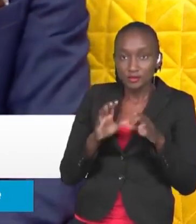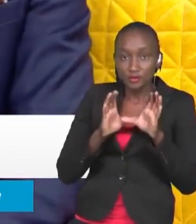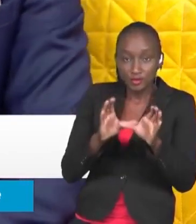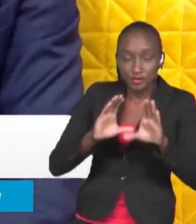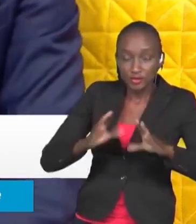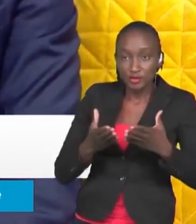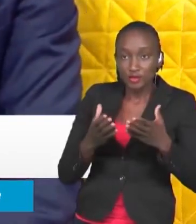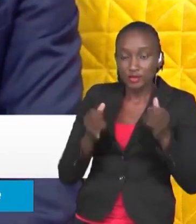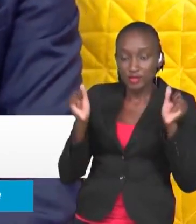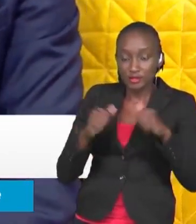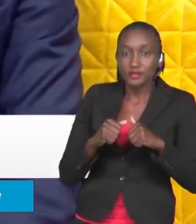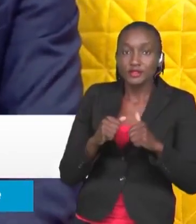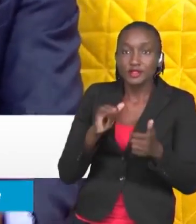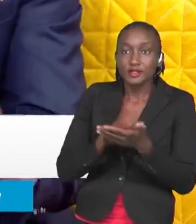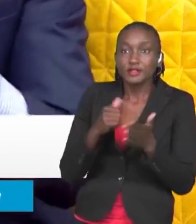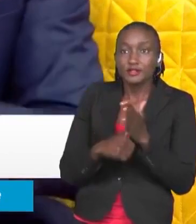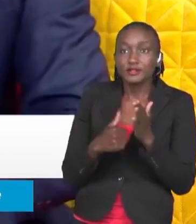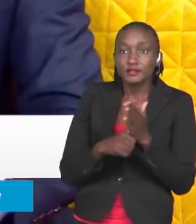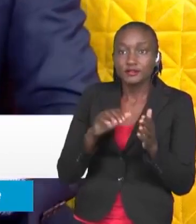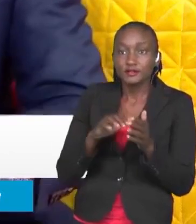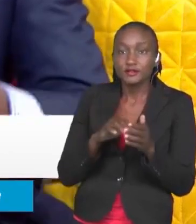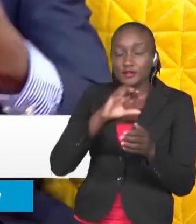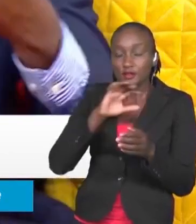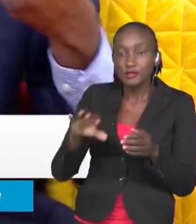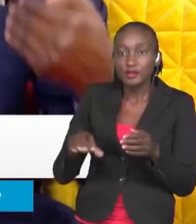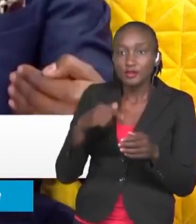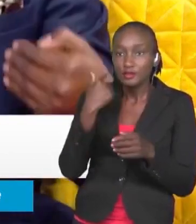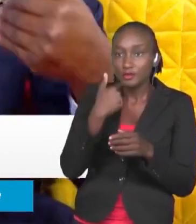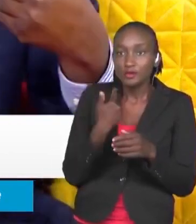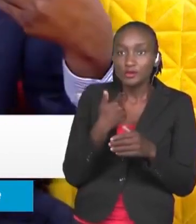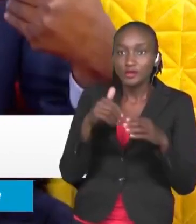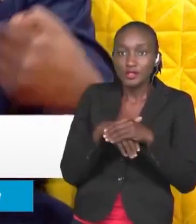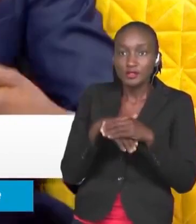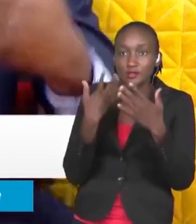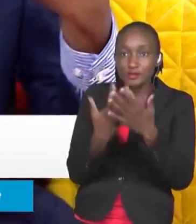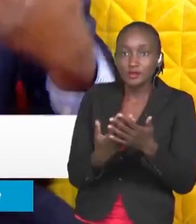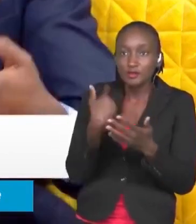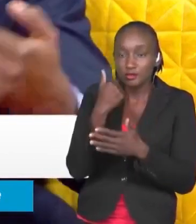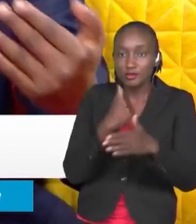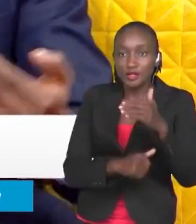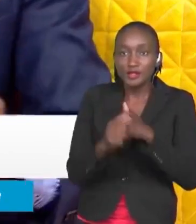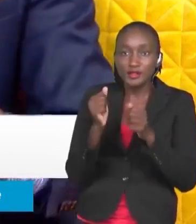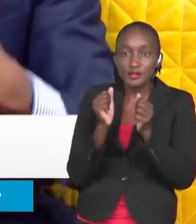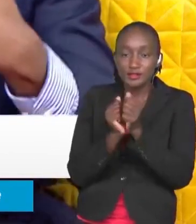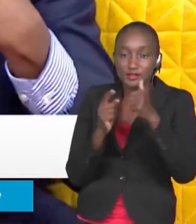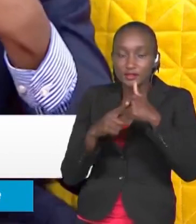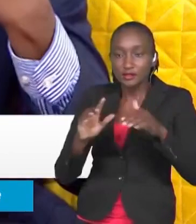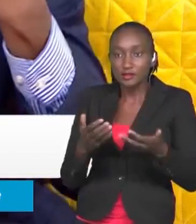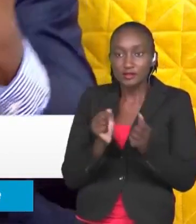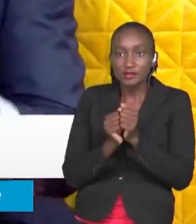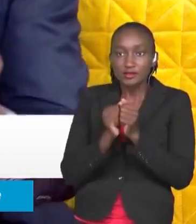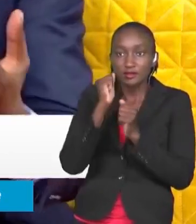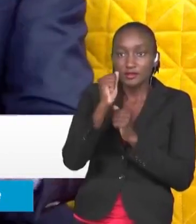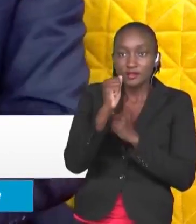Now, Morara, for the guys who are in prison, who are maybe under 16, under 15 maybe,